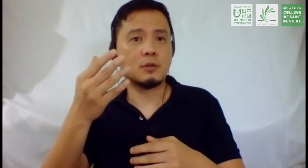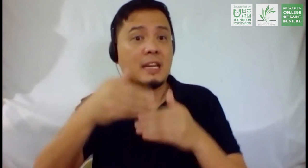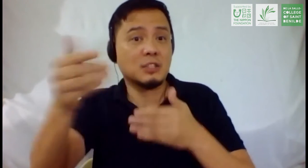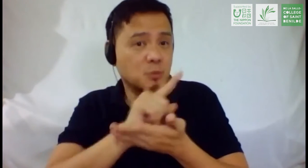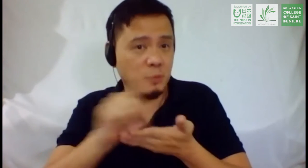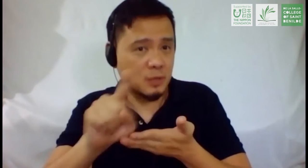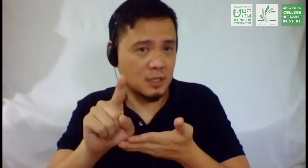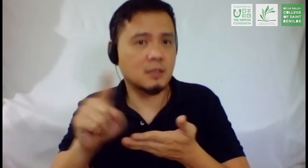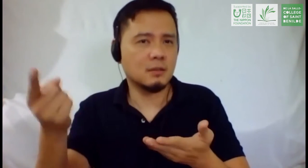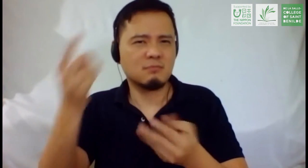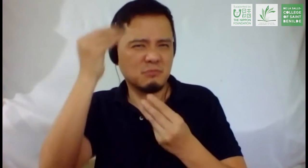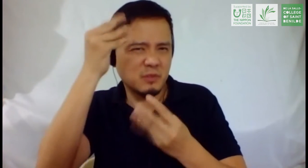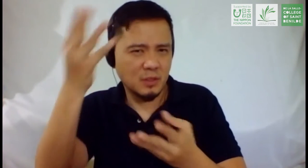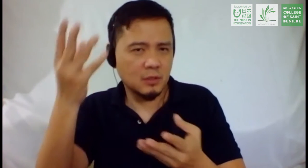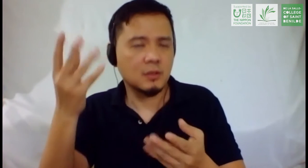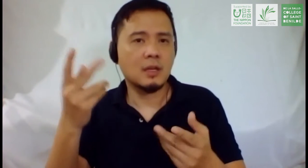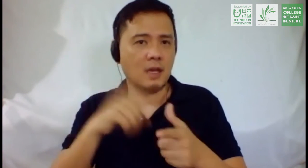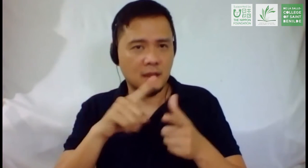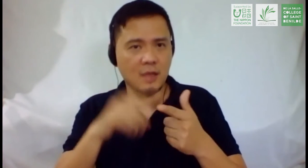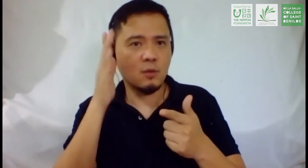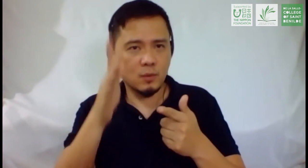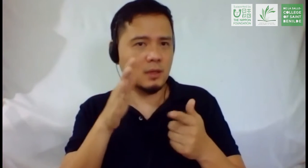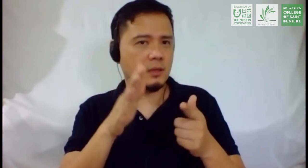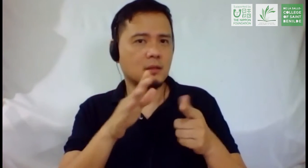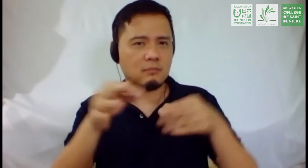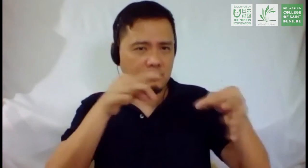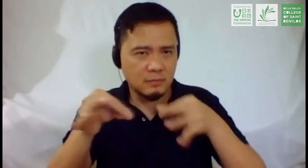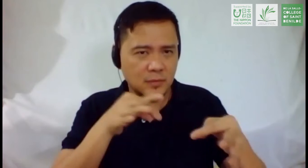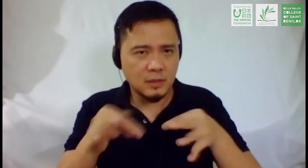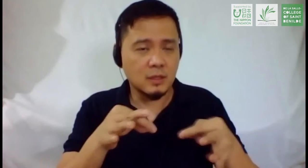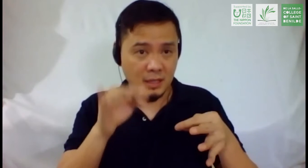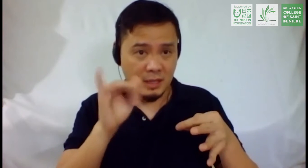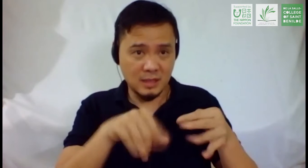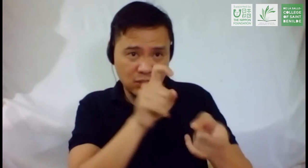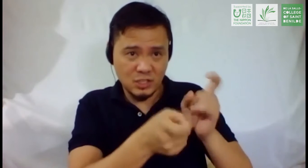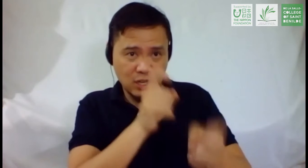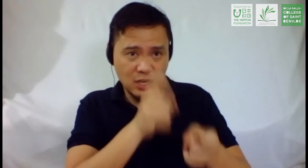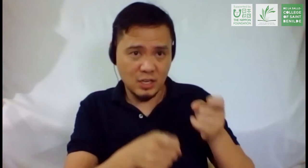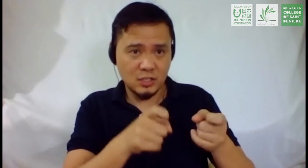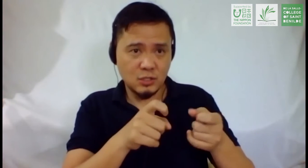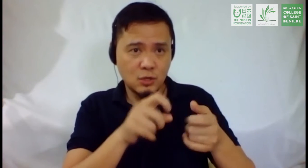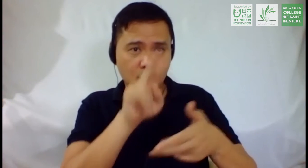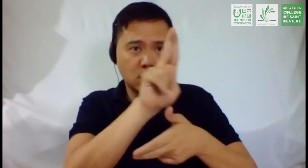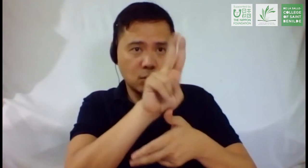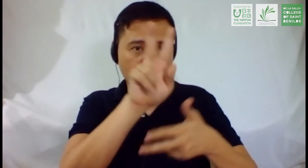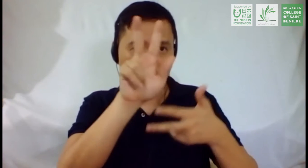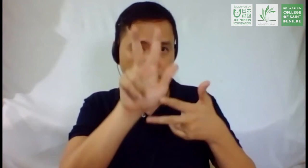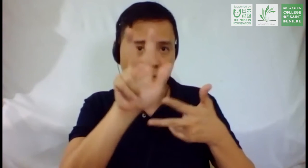any other changes we need to make to 2, 3, and 4. So I apologize for the